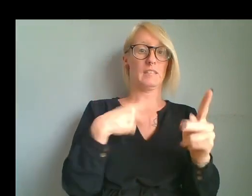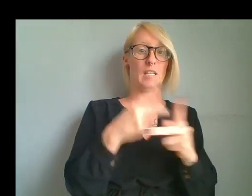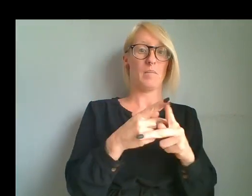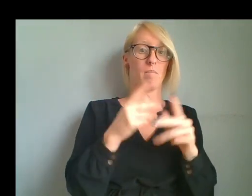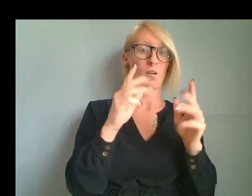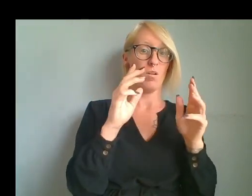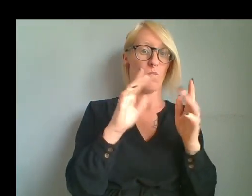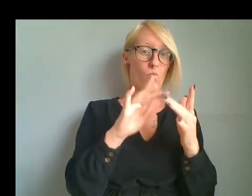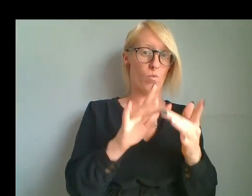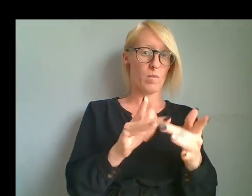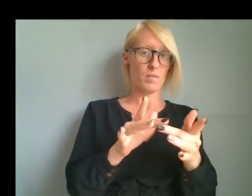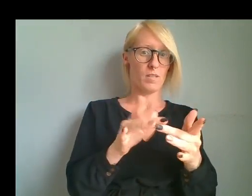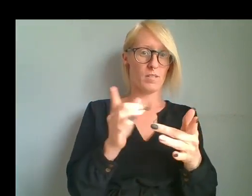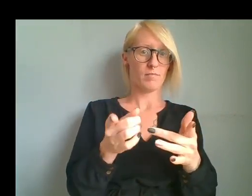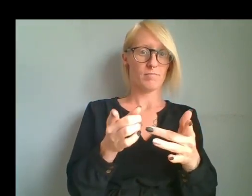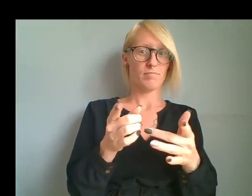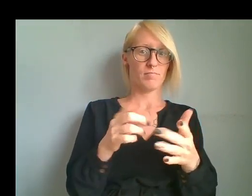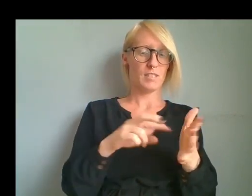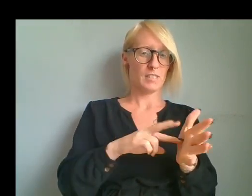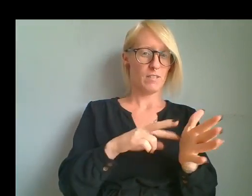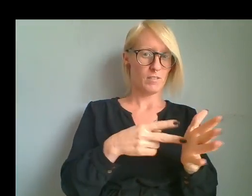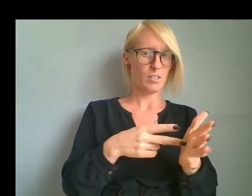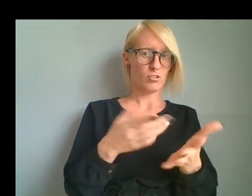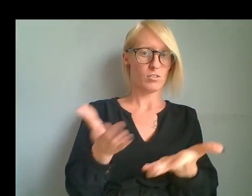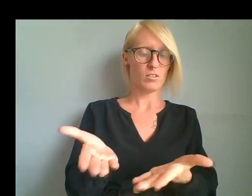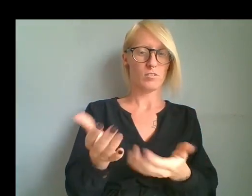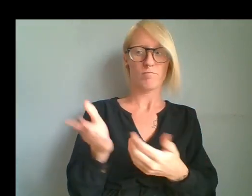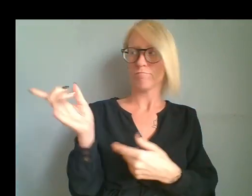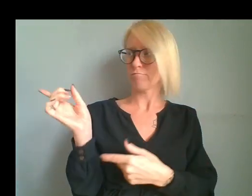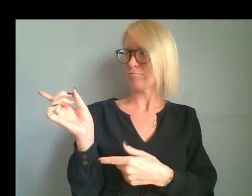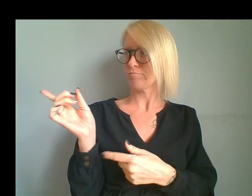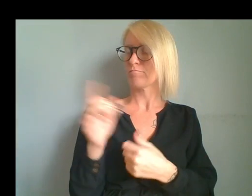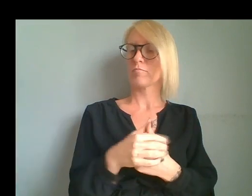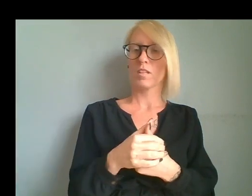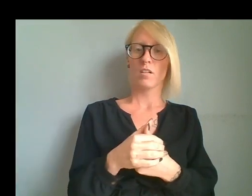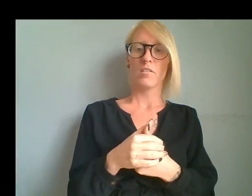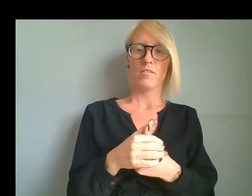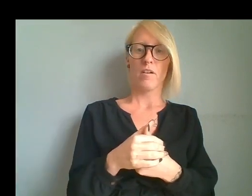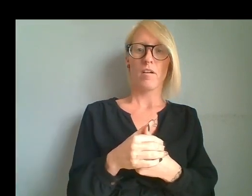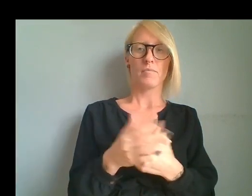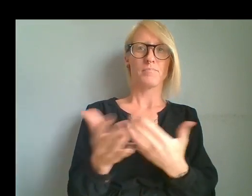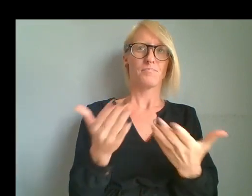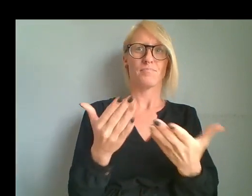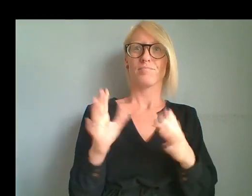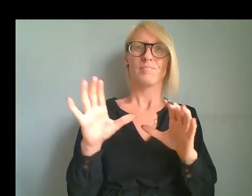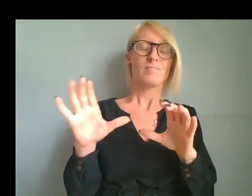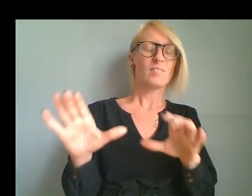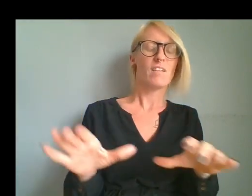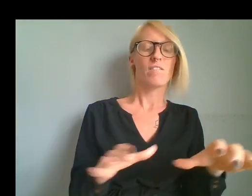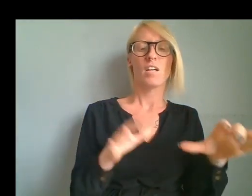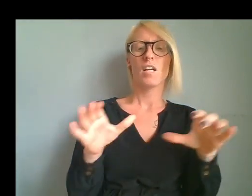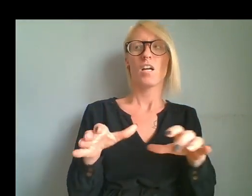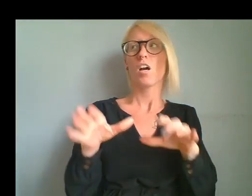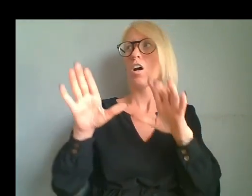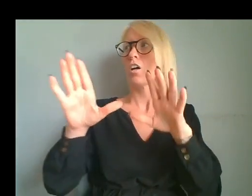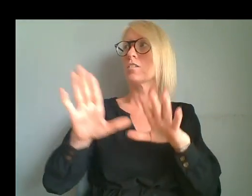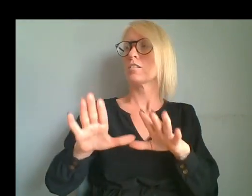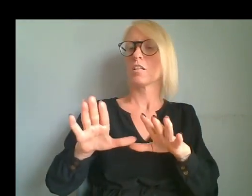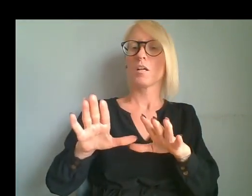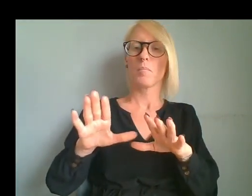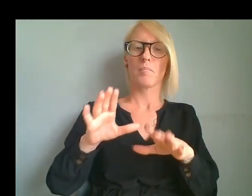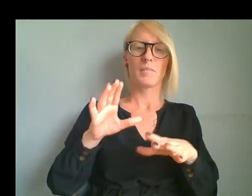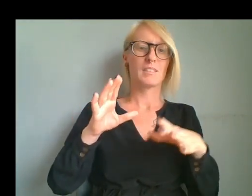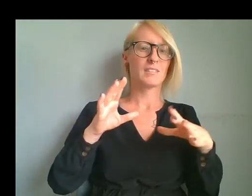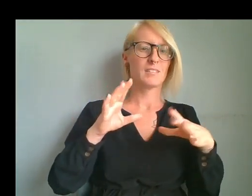definition in here. And it would be, you might talk about an event, you maybe have a great client story that you want to